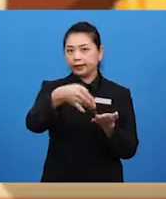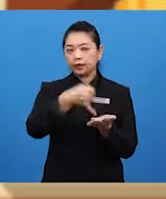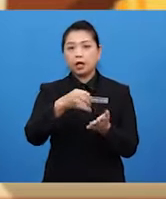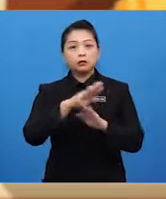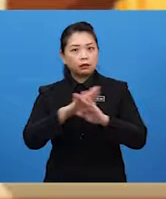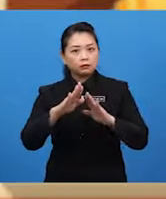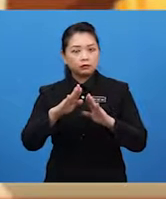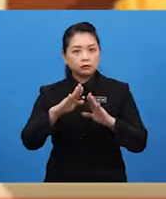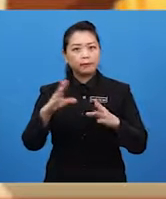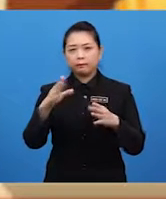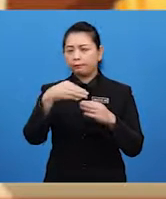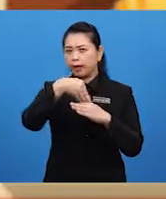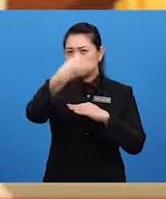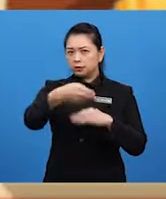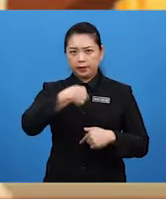past me, okay?